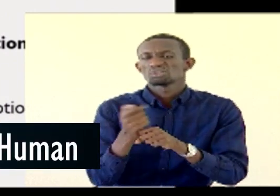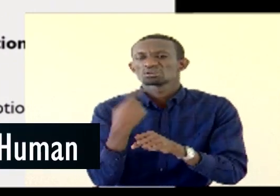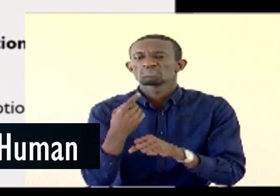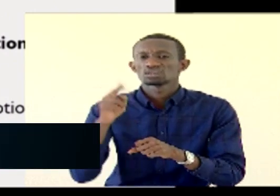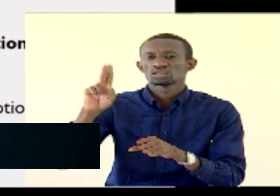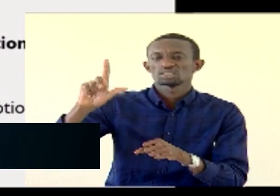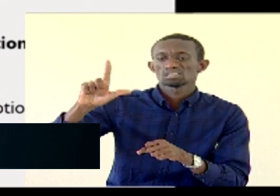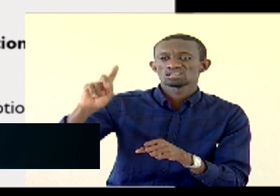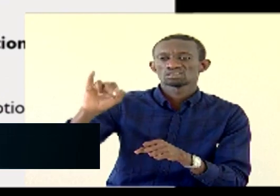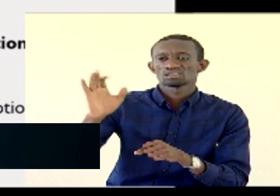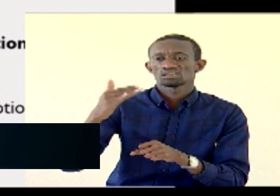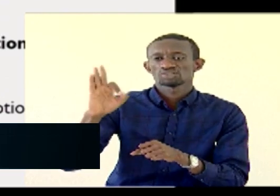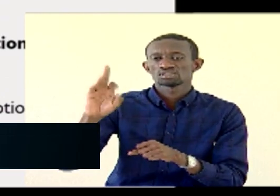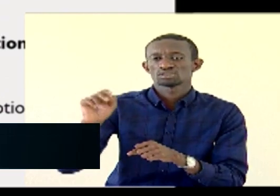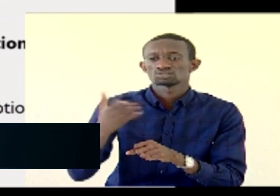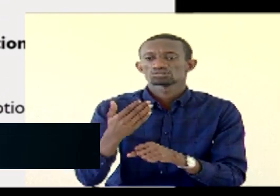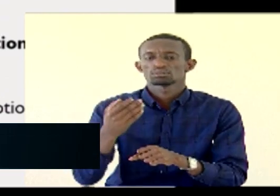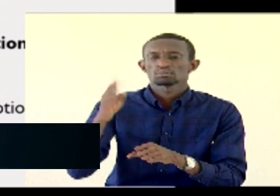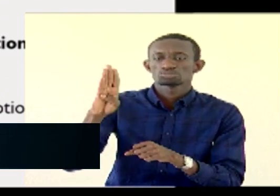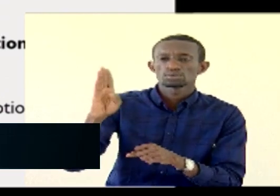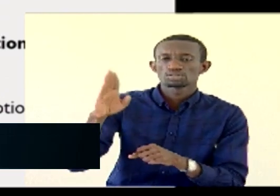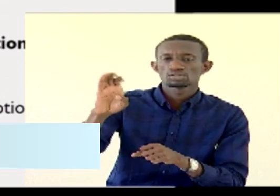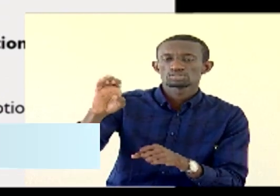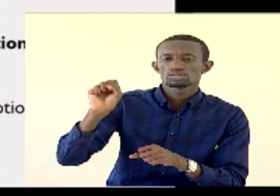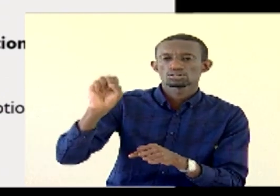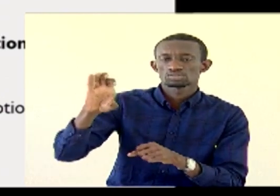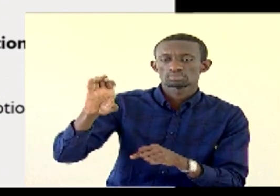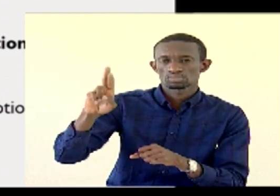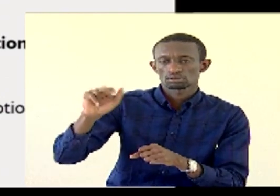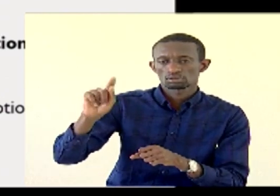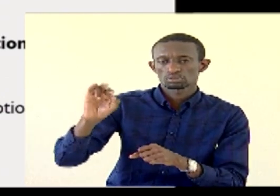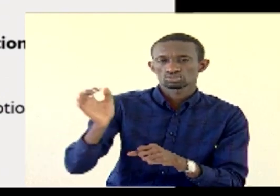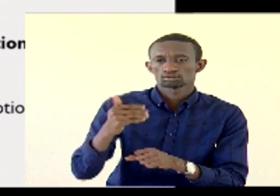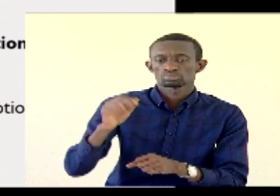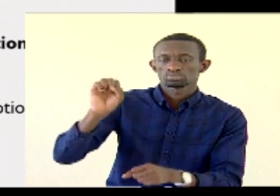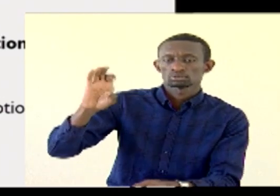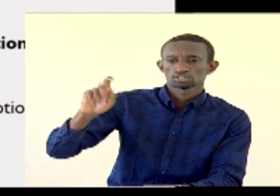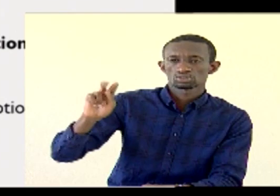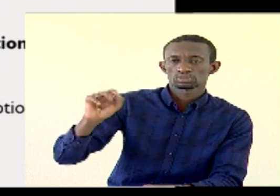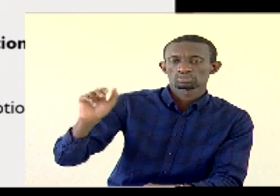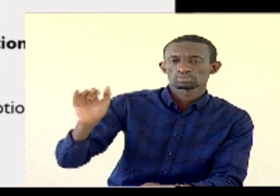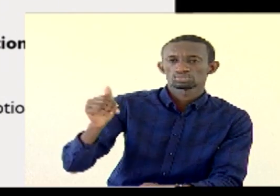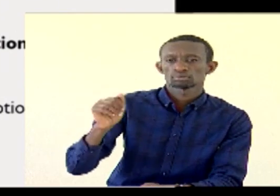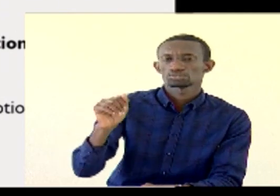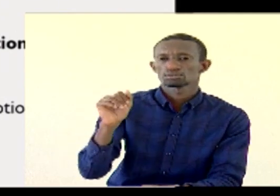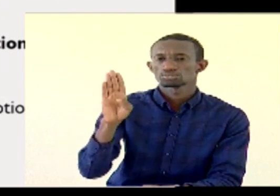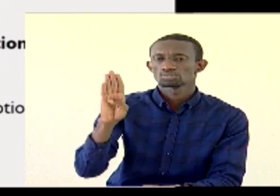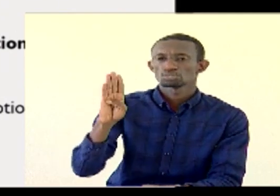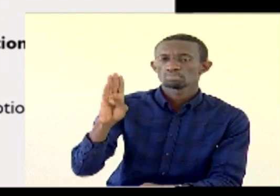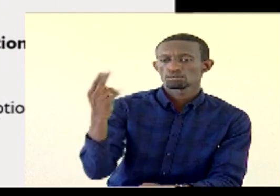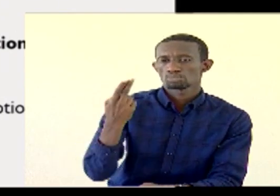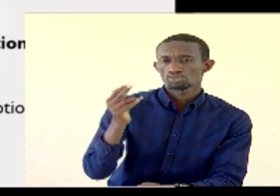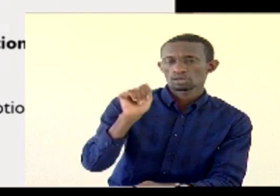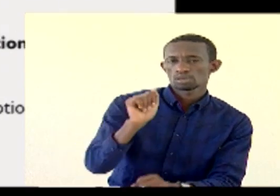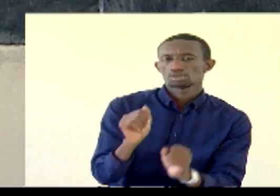ultrafiltration, secretion, selective reabsorption. Both A and B are correct, or above are correct.